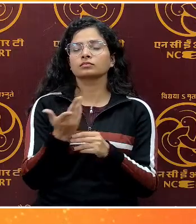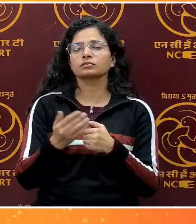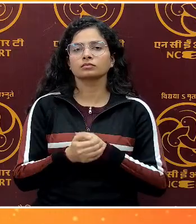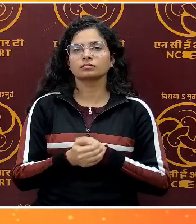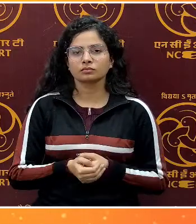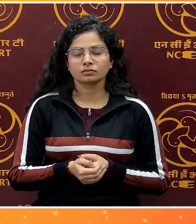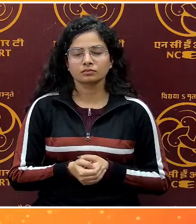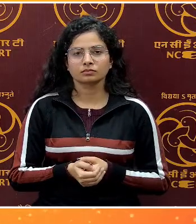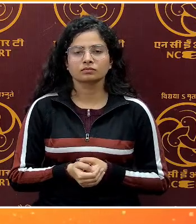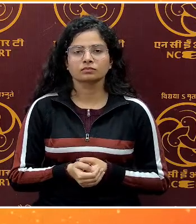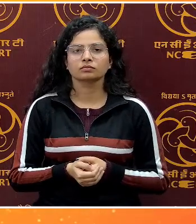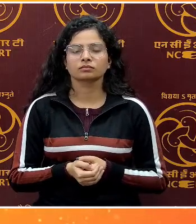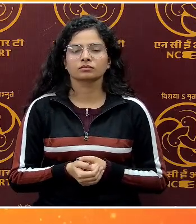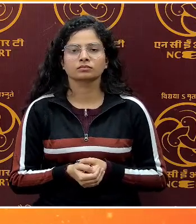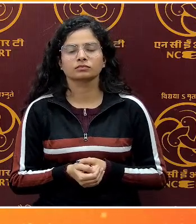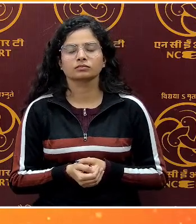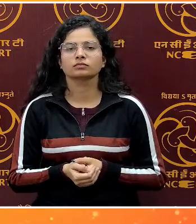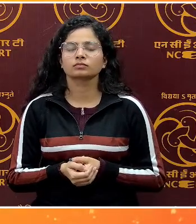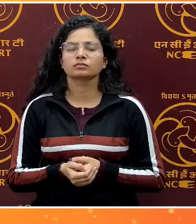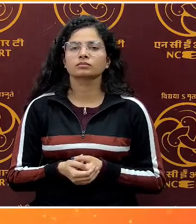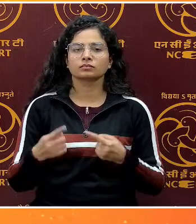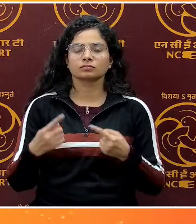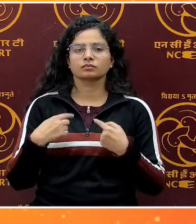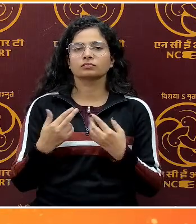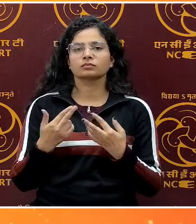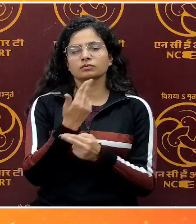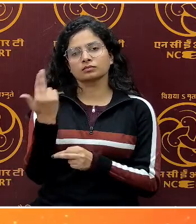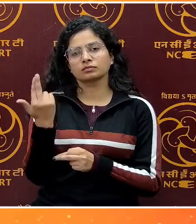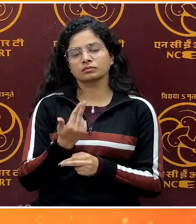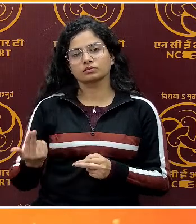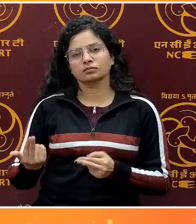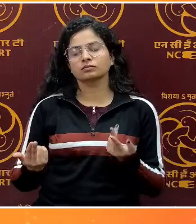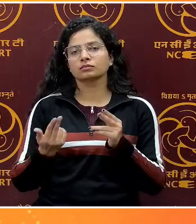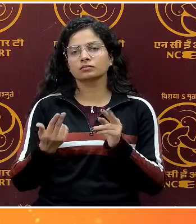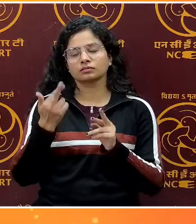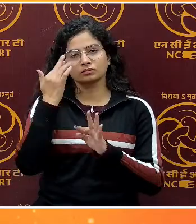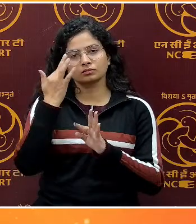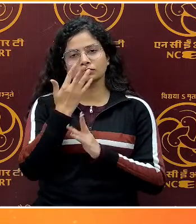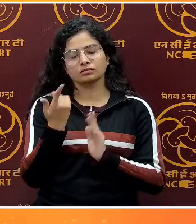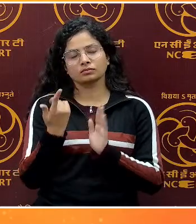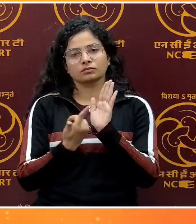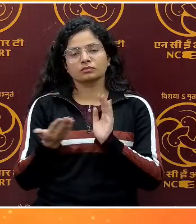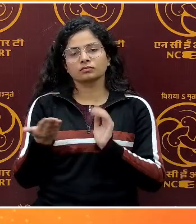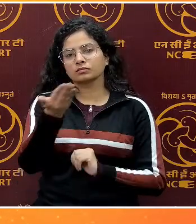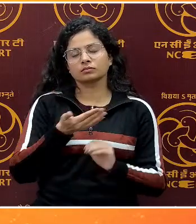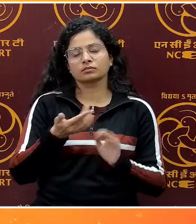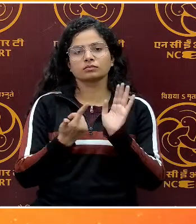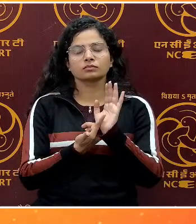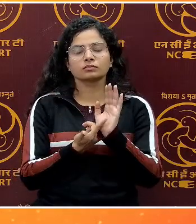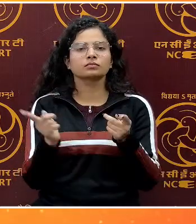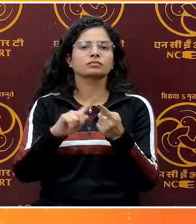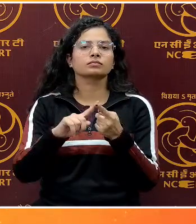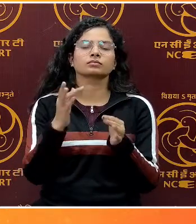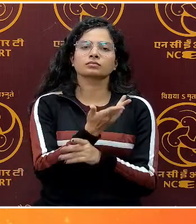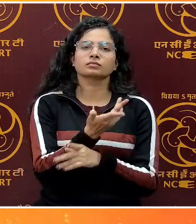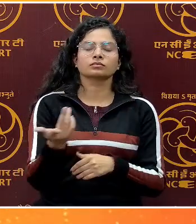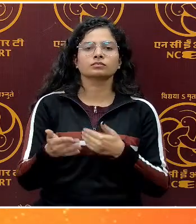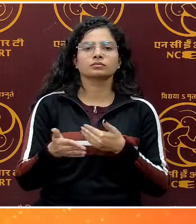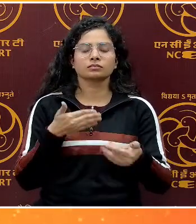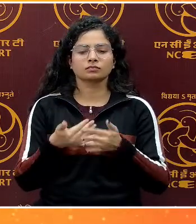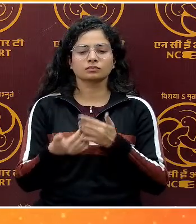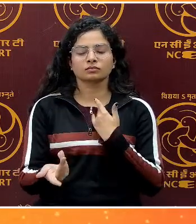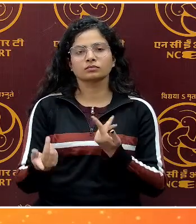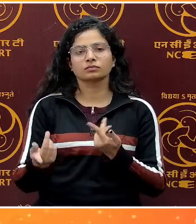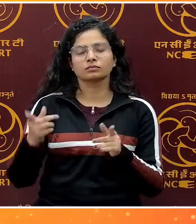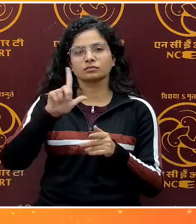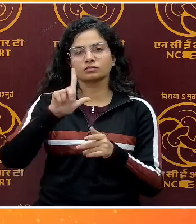to be more precise, I'll just draw a diagram what exactly happens in here. So when the light rays are